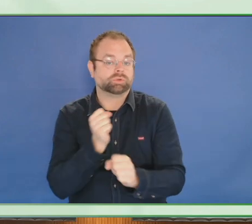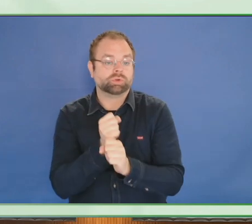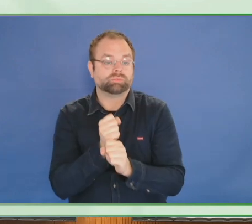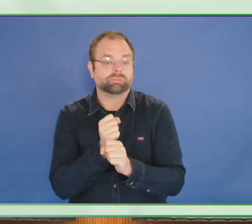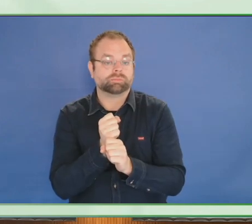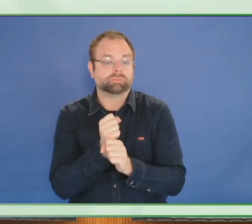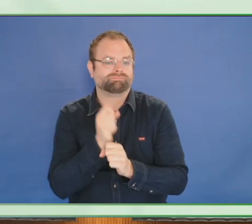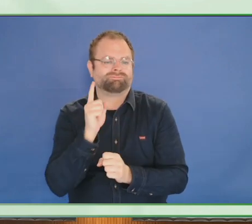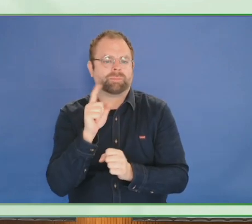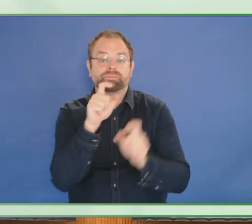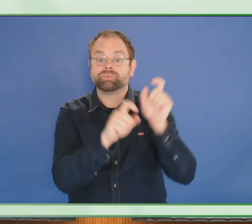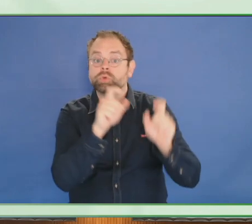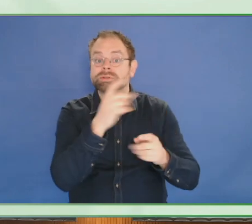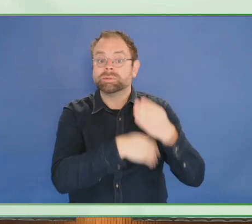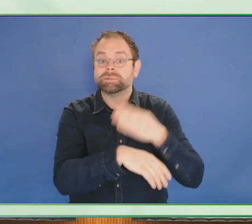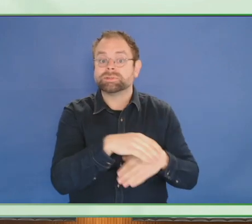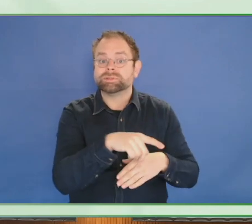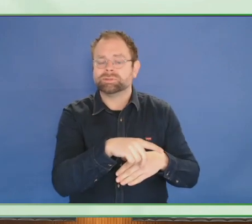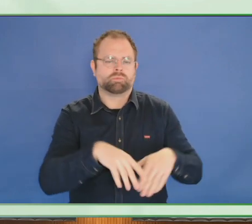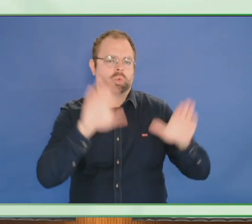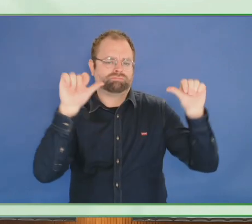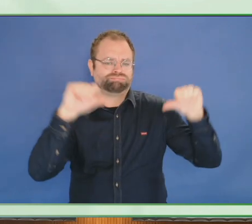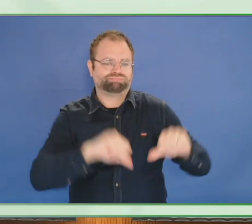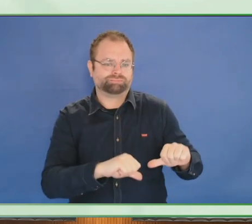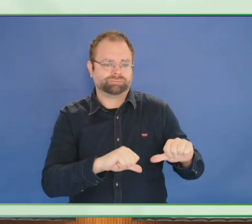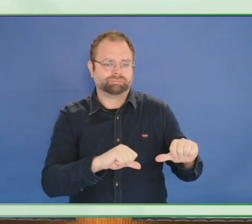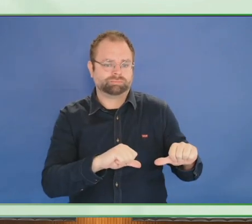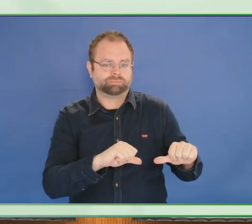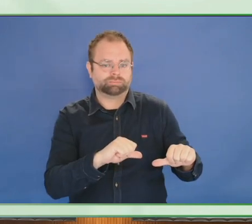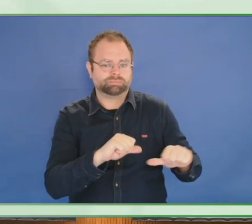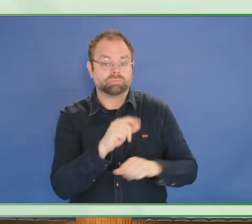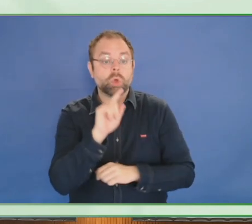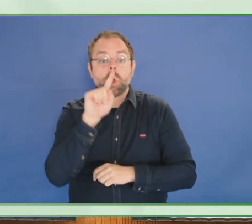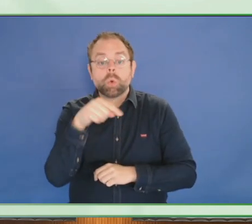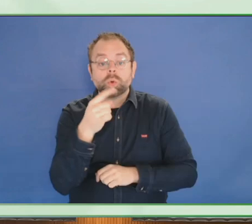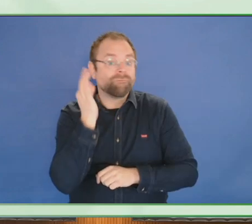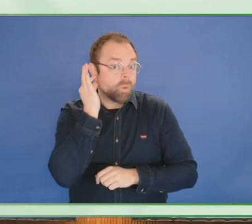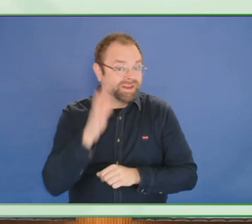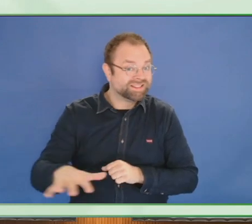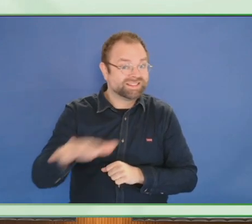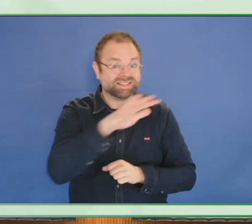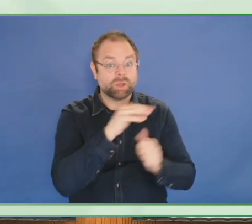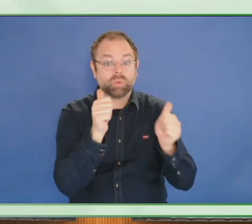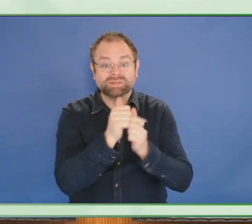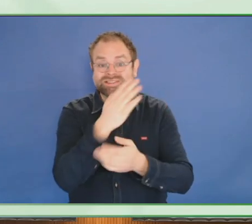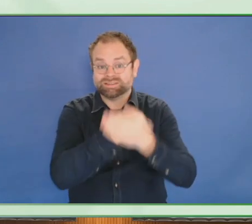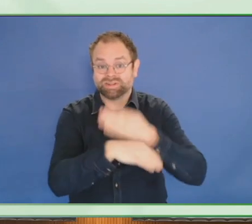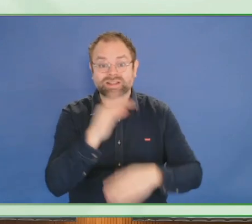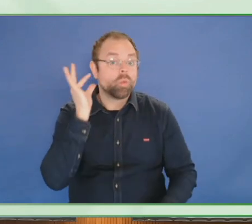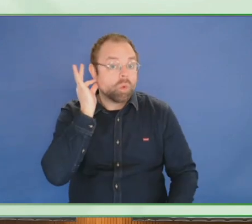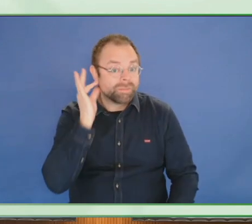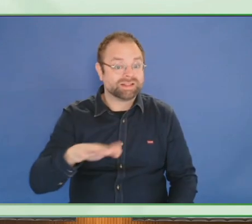disabilities participate in the labor market. The humanitarian crisis in Gaza is further worsening the